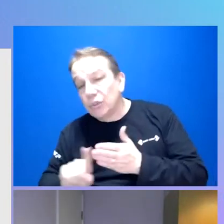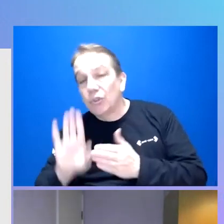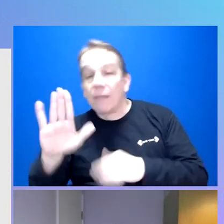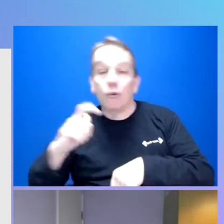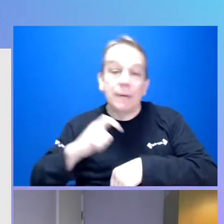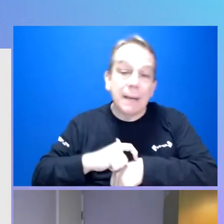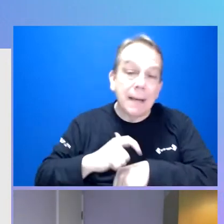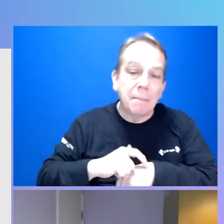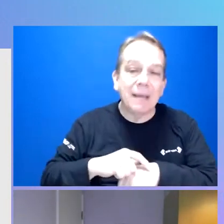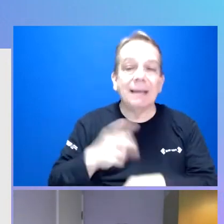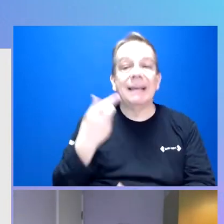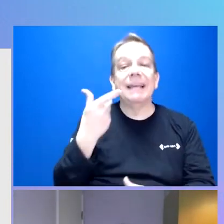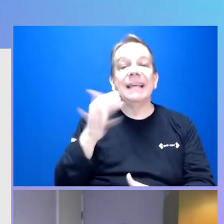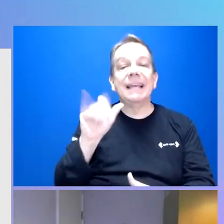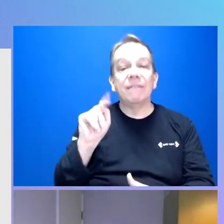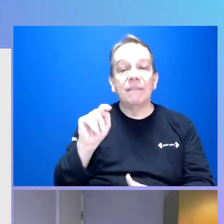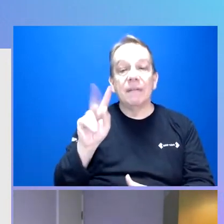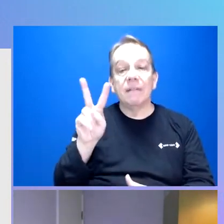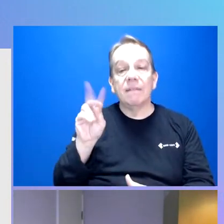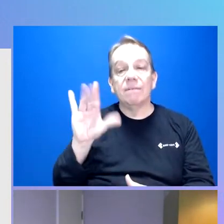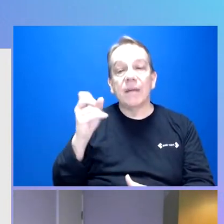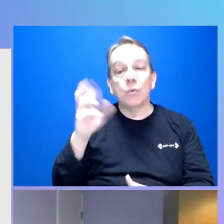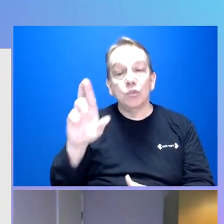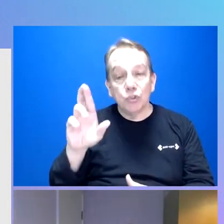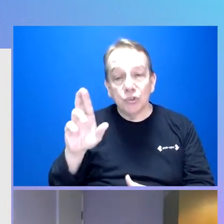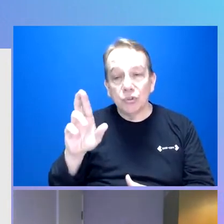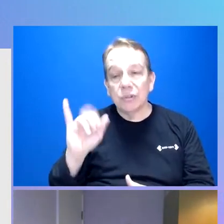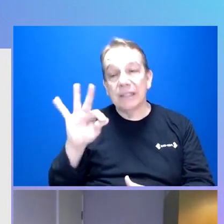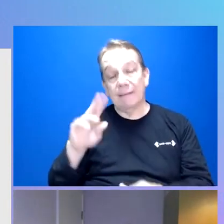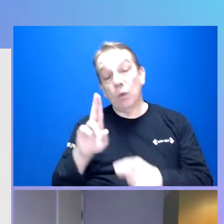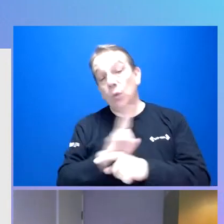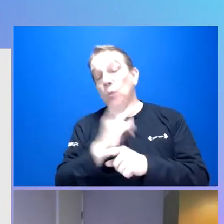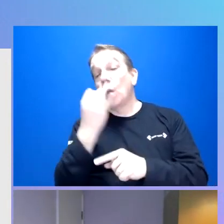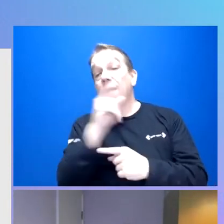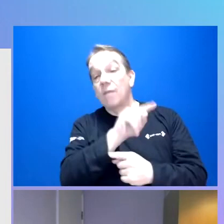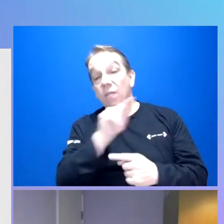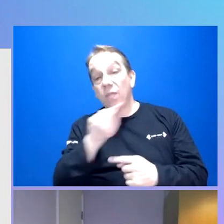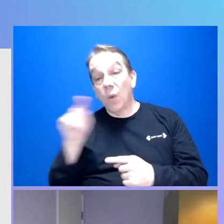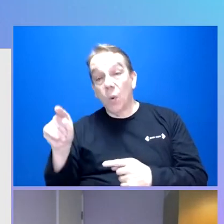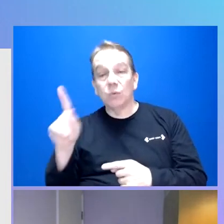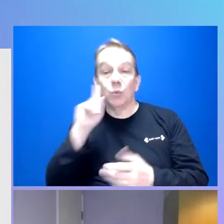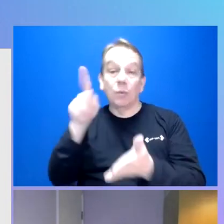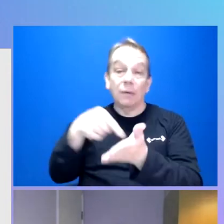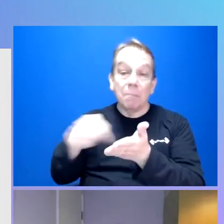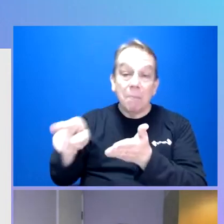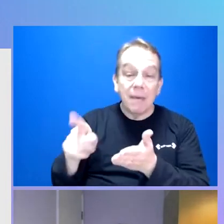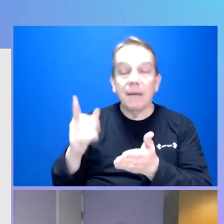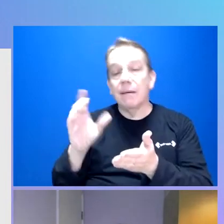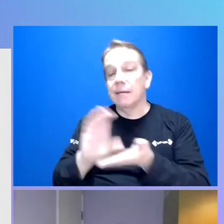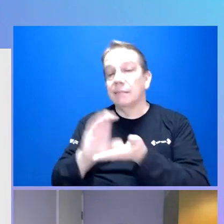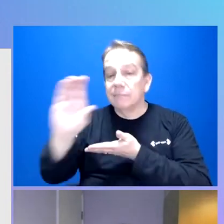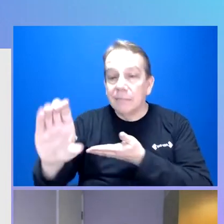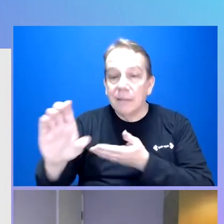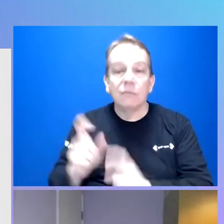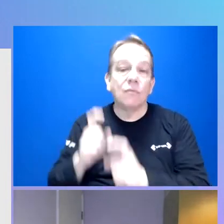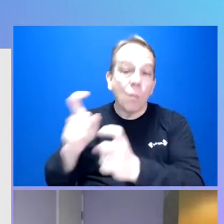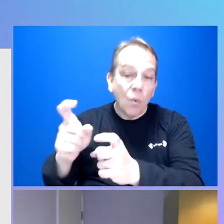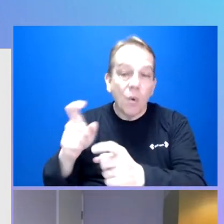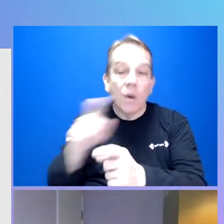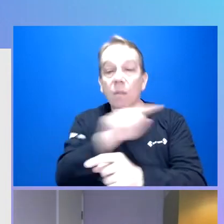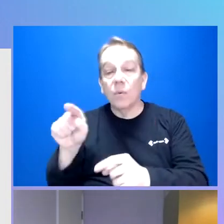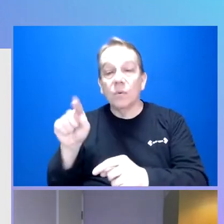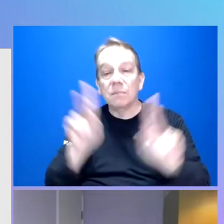are gift vouchers. And if you're using one of these platforms to compensate this specific type of participant, using